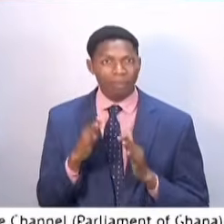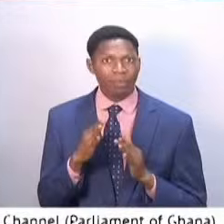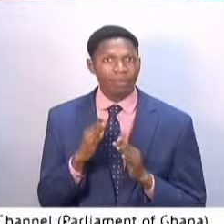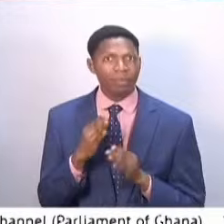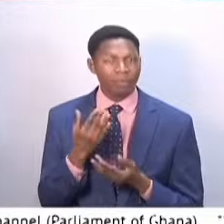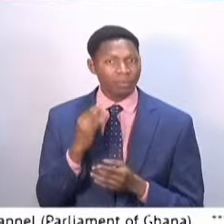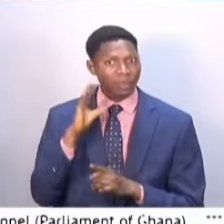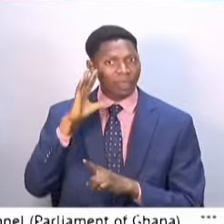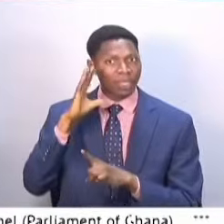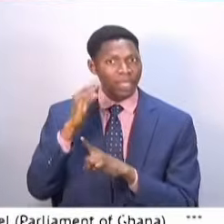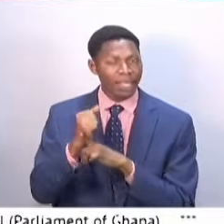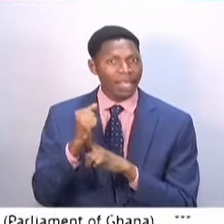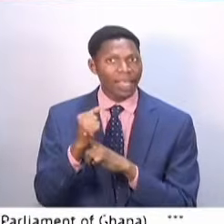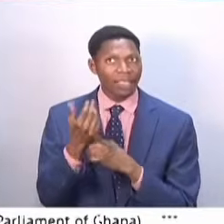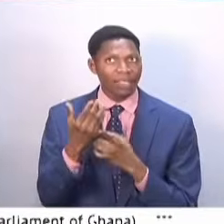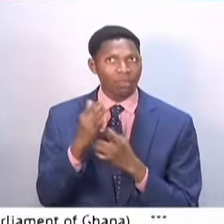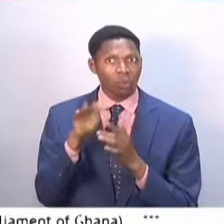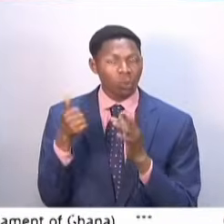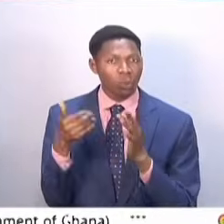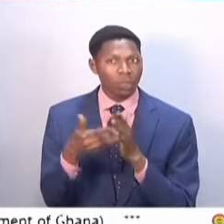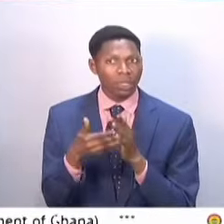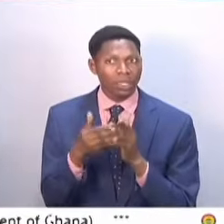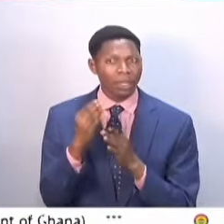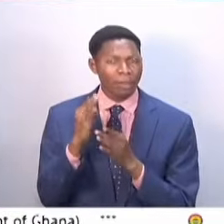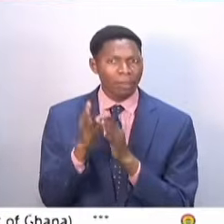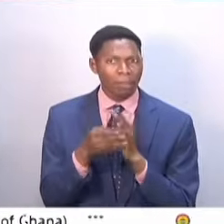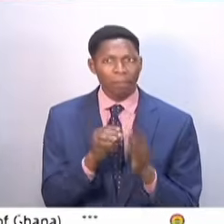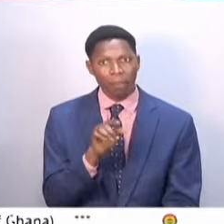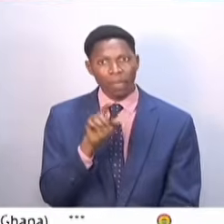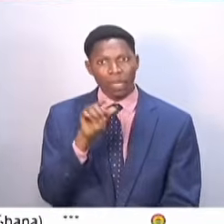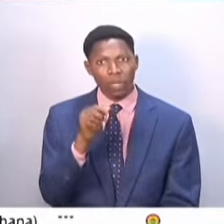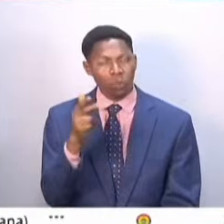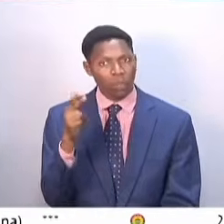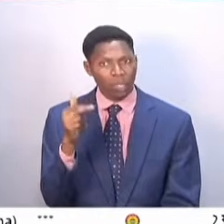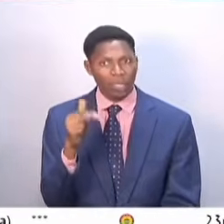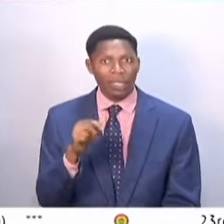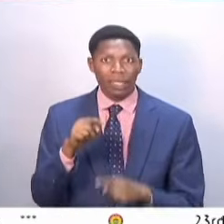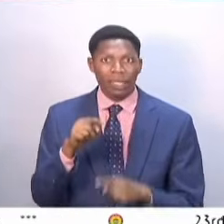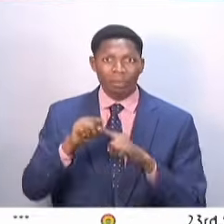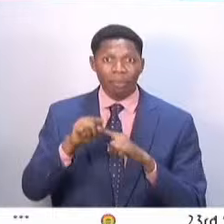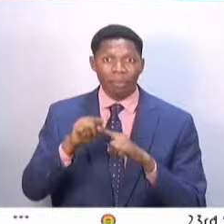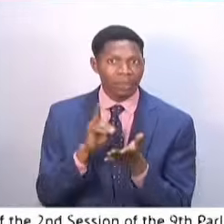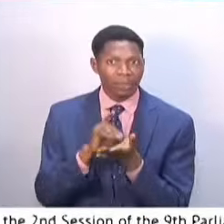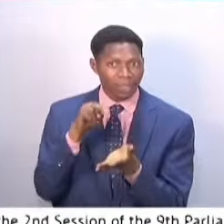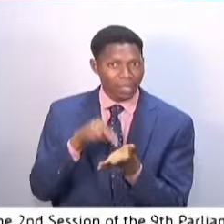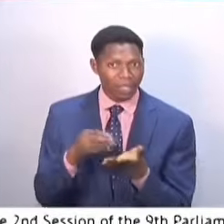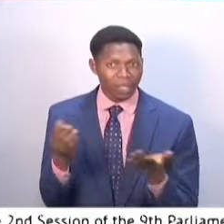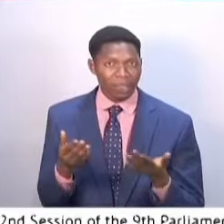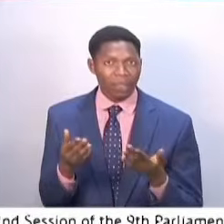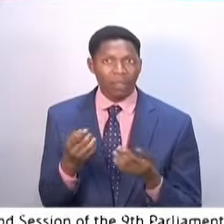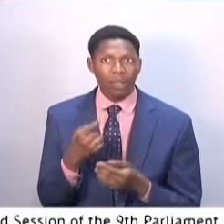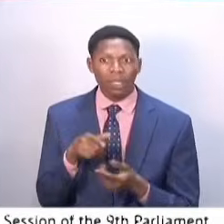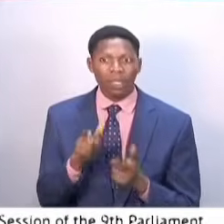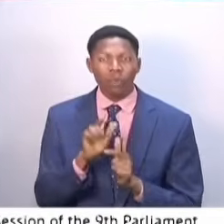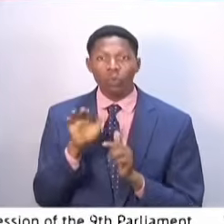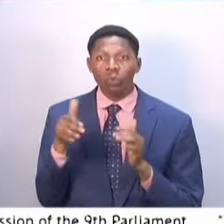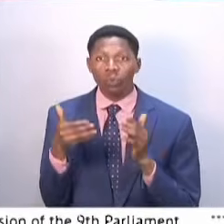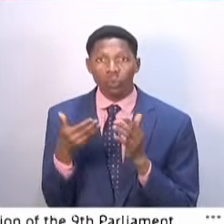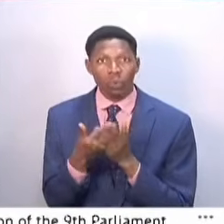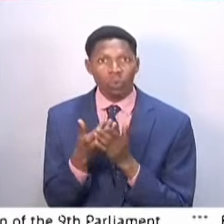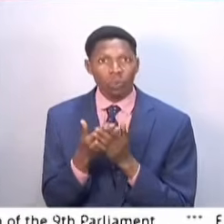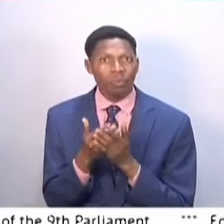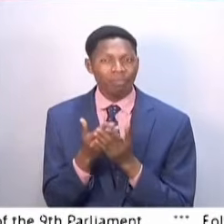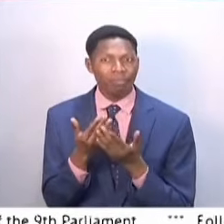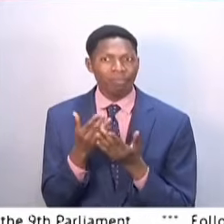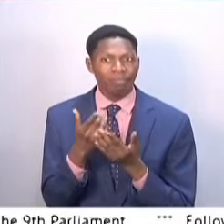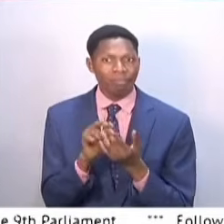achieving universal health coverage by 2030 depends on the strength of our human resource. Let us all, therefore,